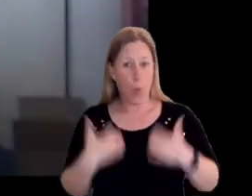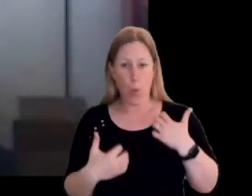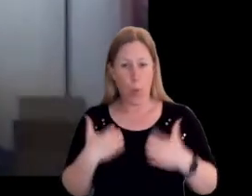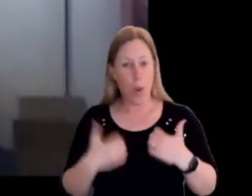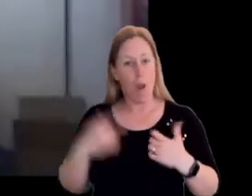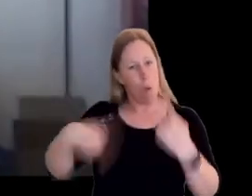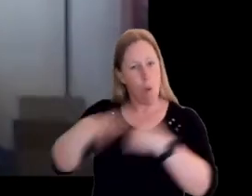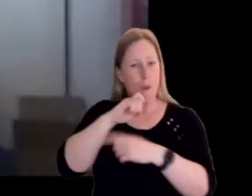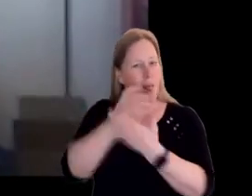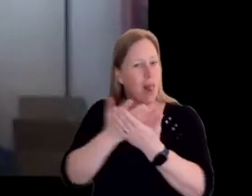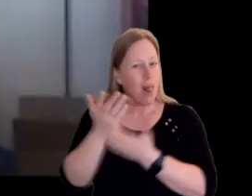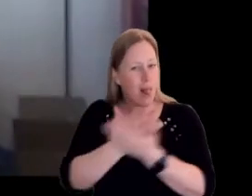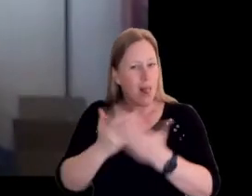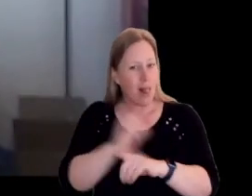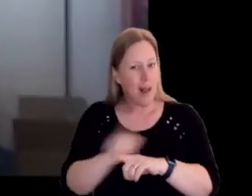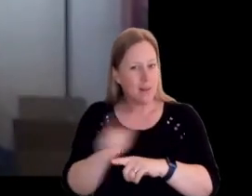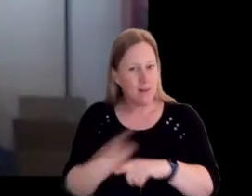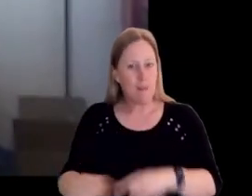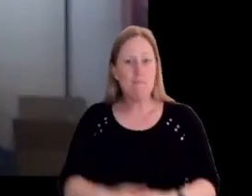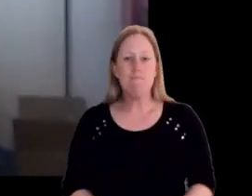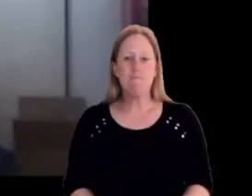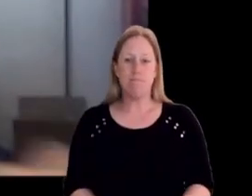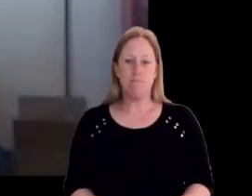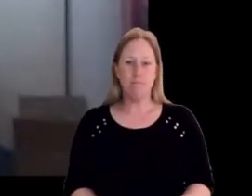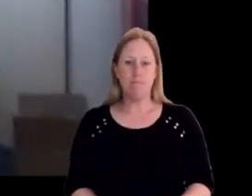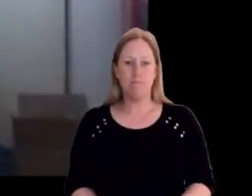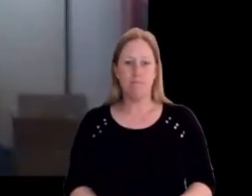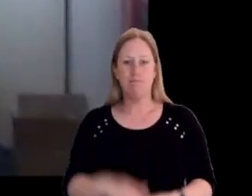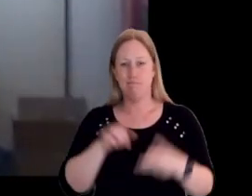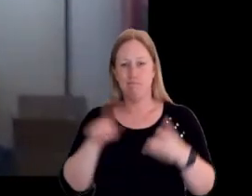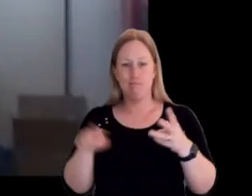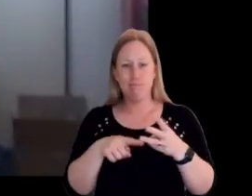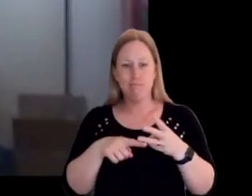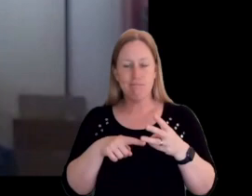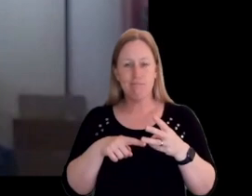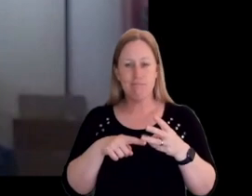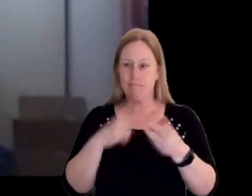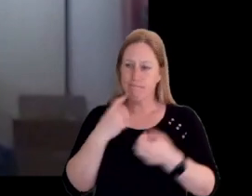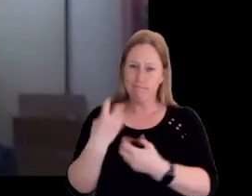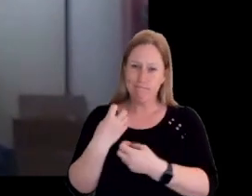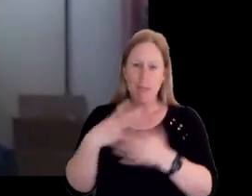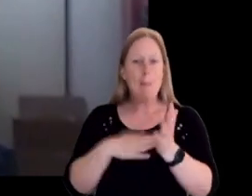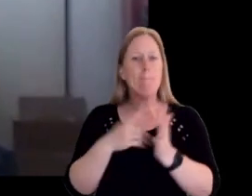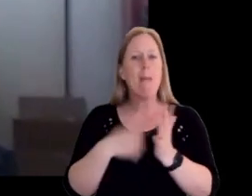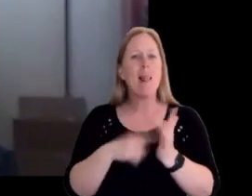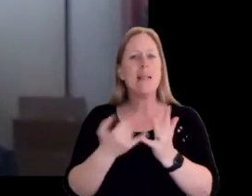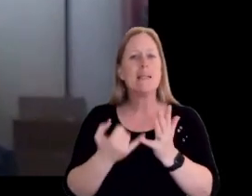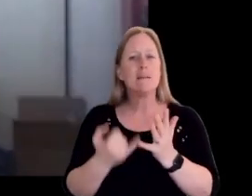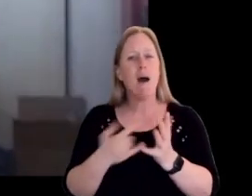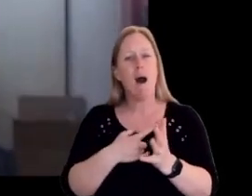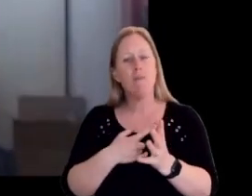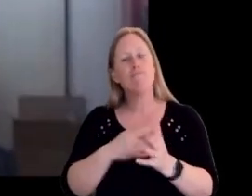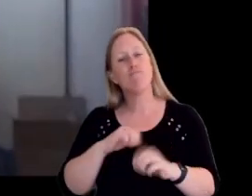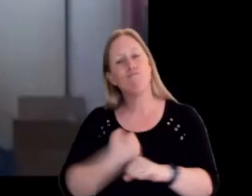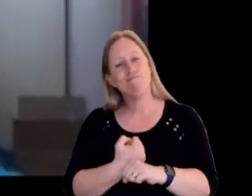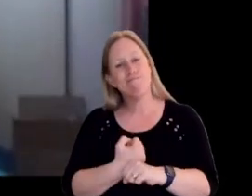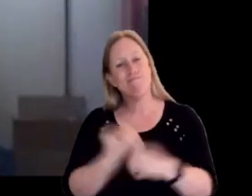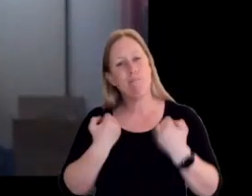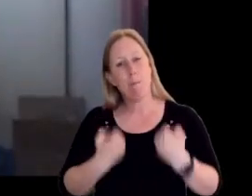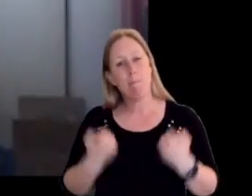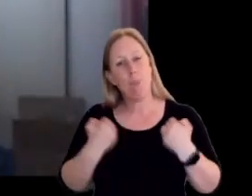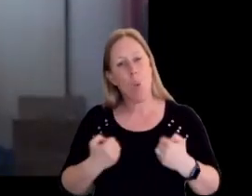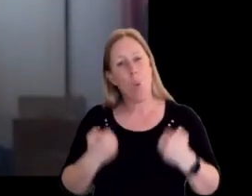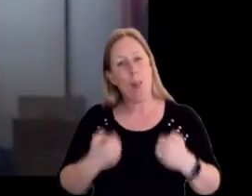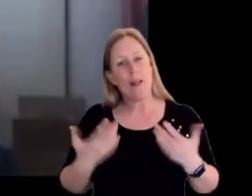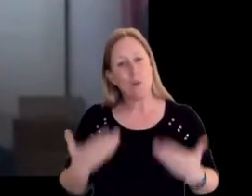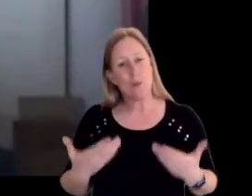and fascinating thing. And we're going to be chatting about that a little bit later. And then finally, we're going to be hearing from Melissa, who sadly is